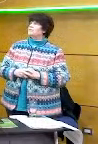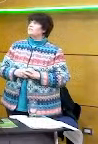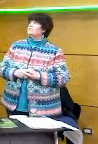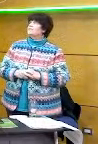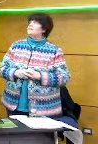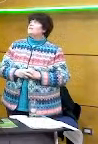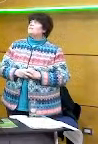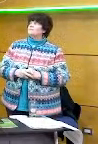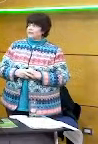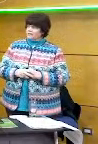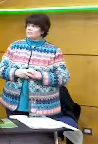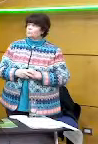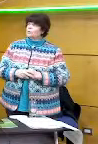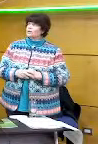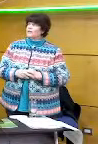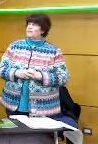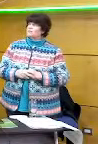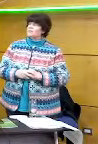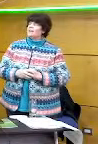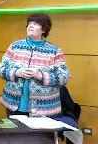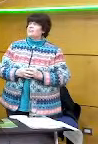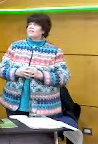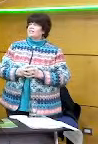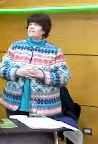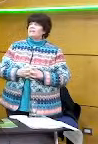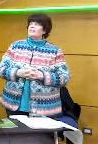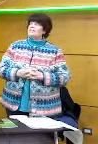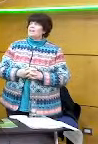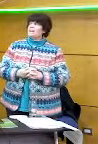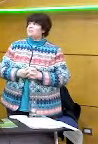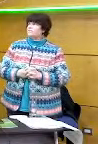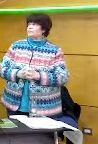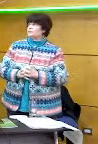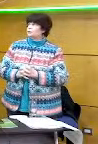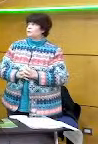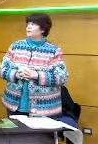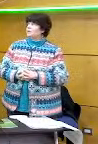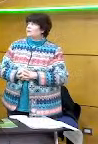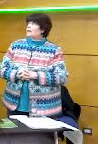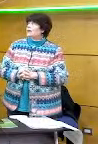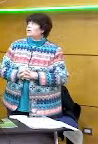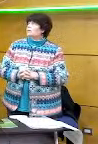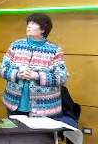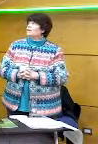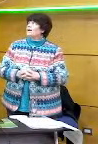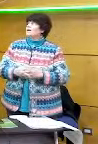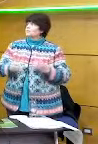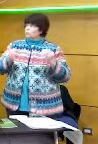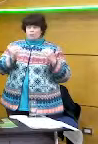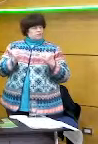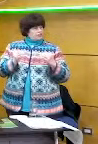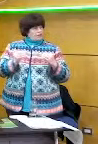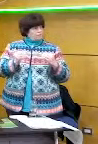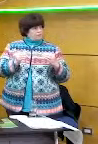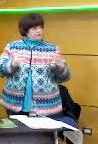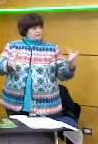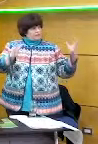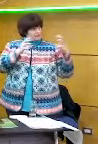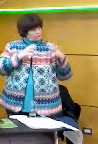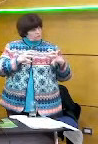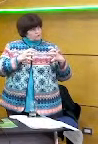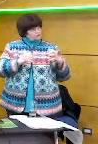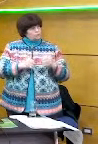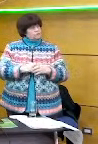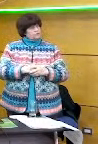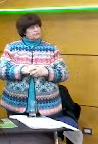was sent in. The finalists were announced, and then the 8th of June, we have a workshop